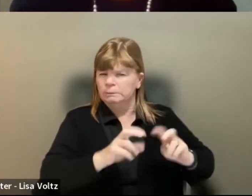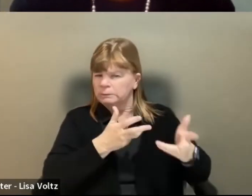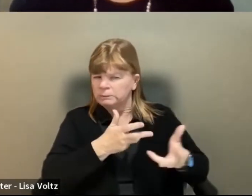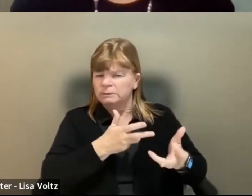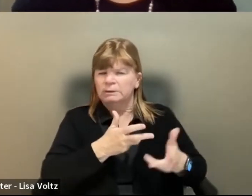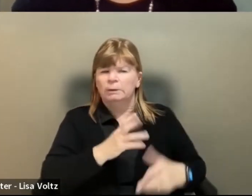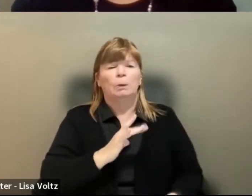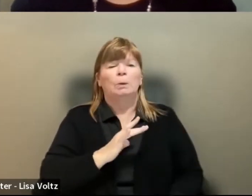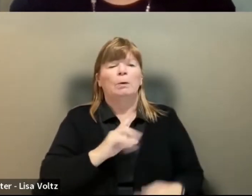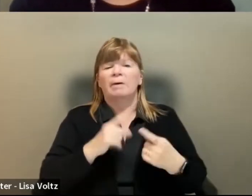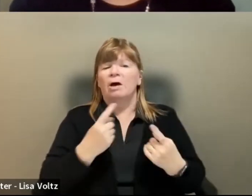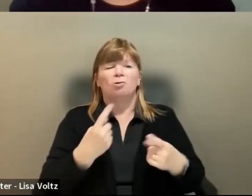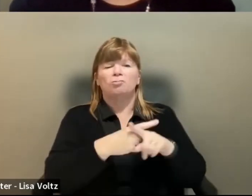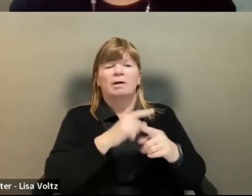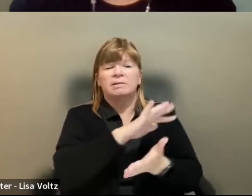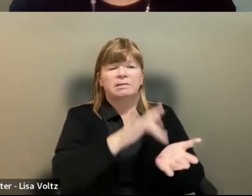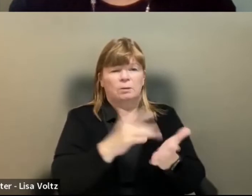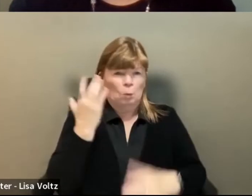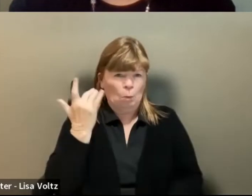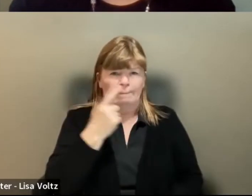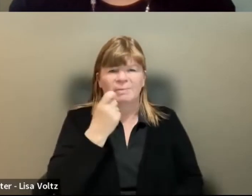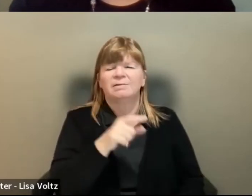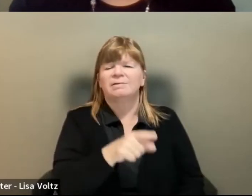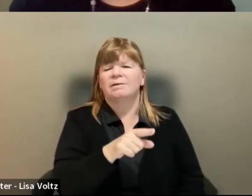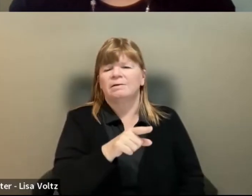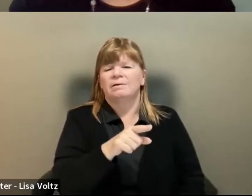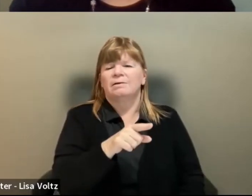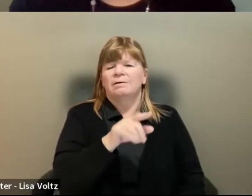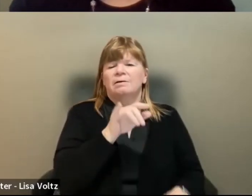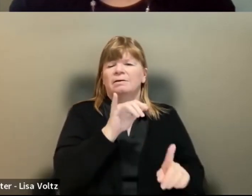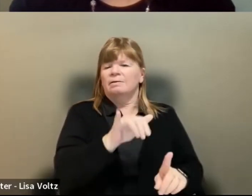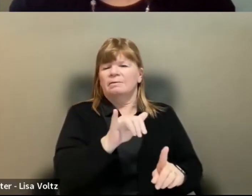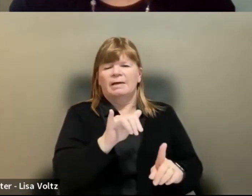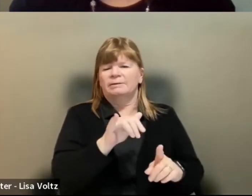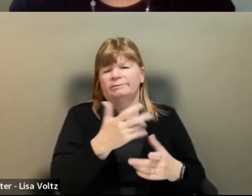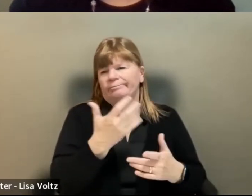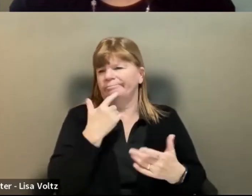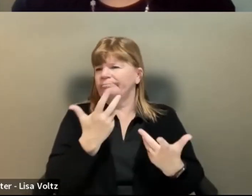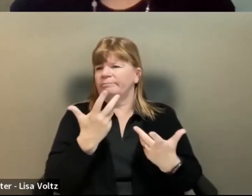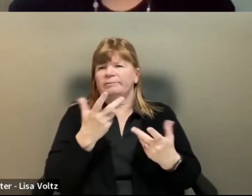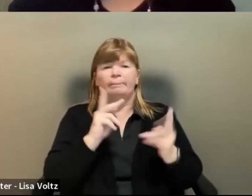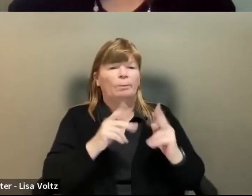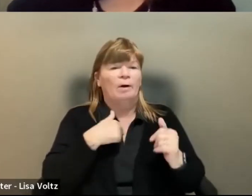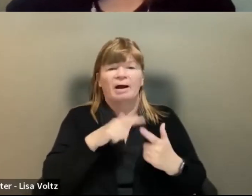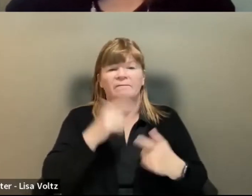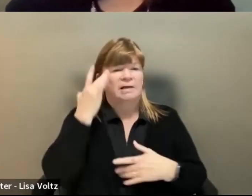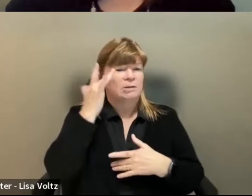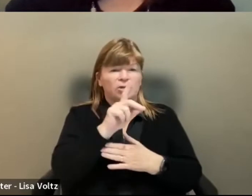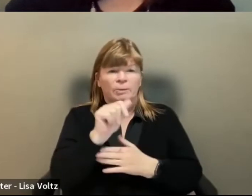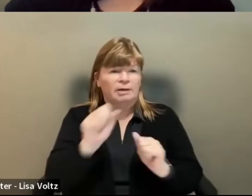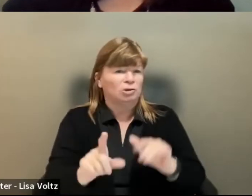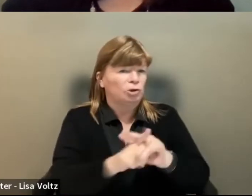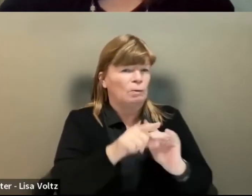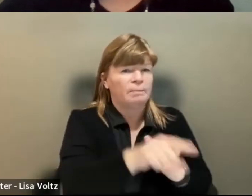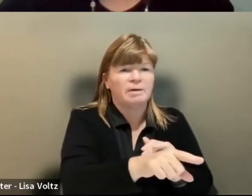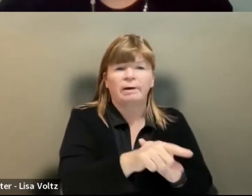beauty of a crisis center is it's integrated care. So it means people with an intellectual disability can show up there